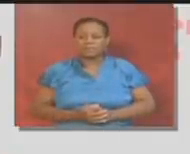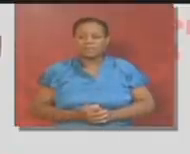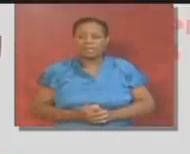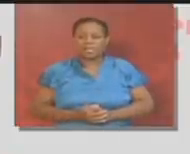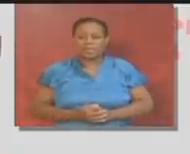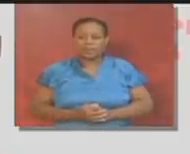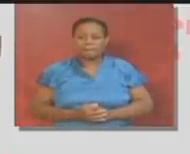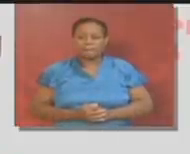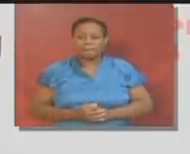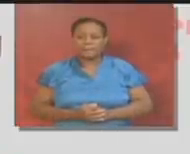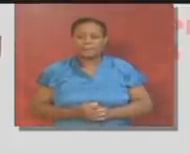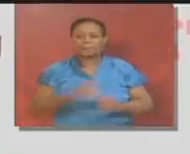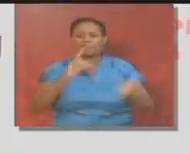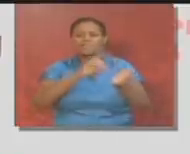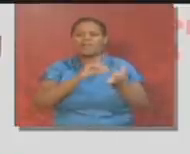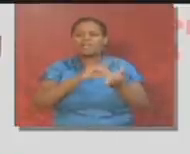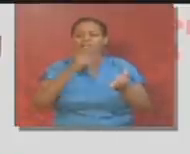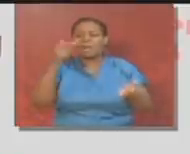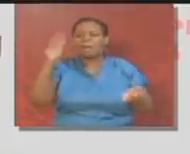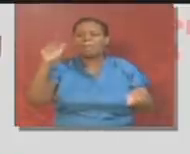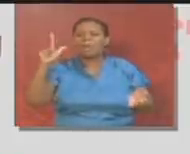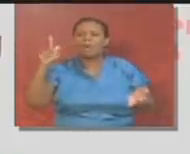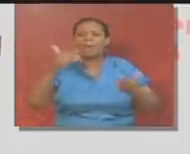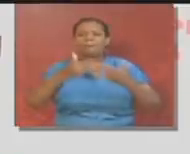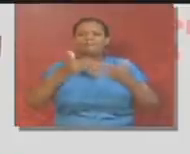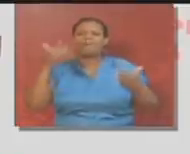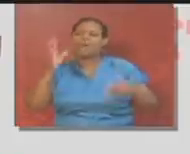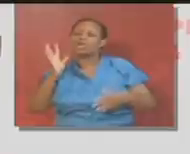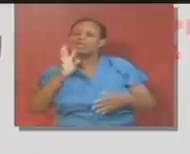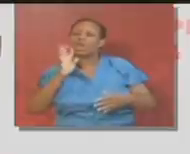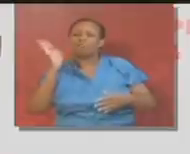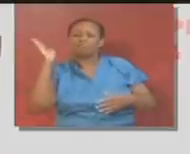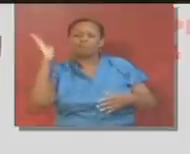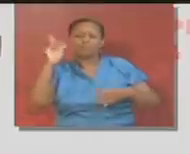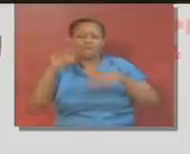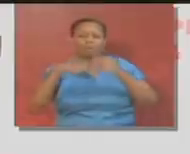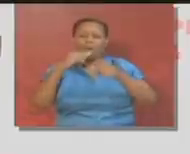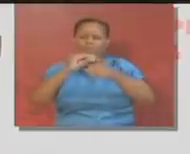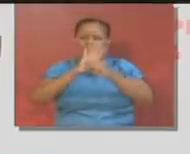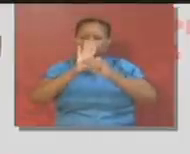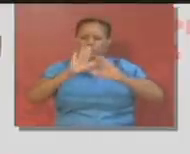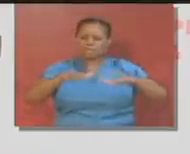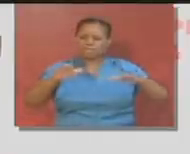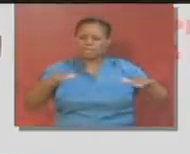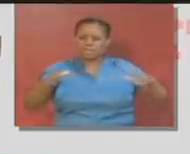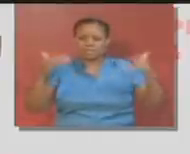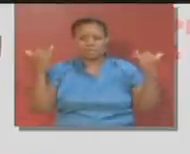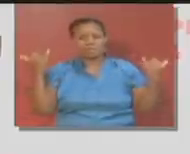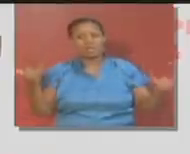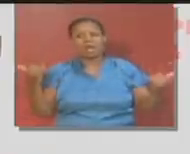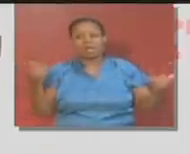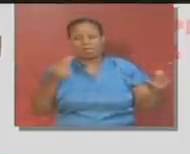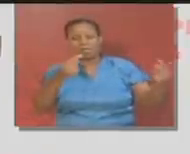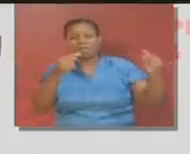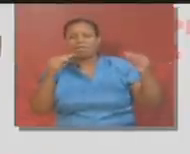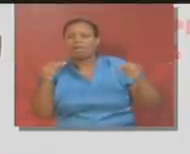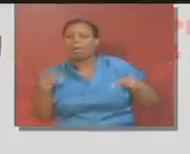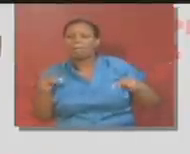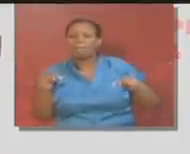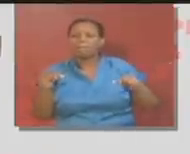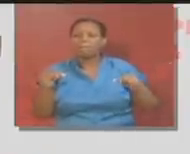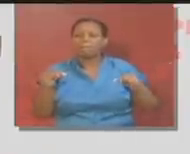before speaking about COVID-19 and children, but today we've asked her to come back to the program to go more